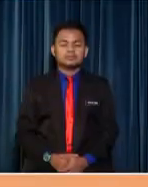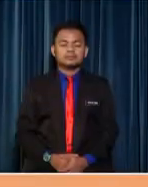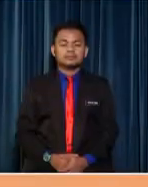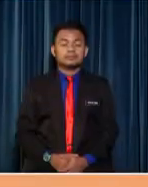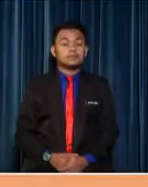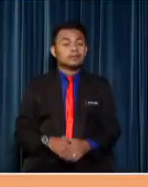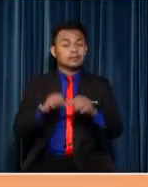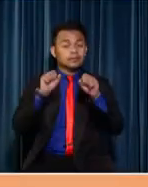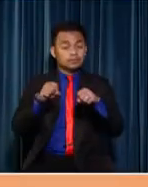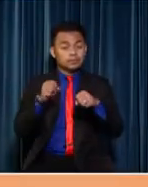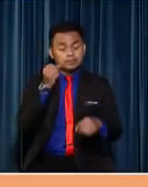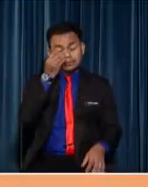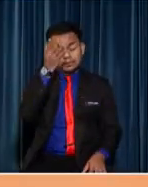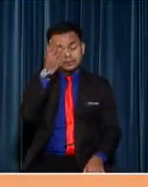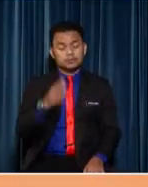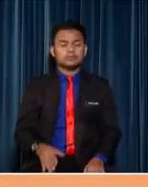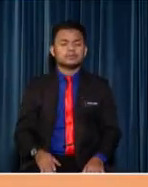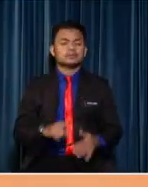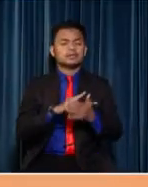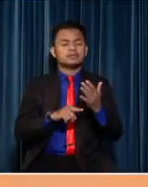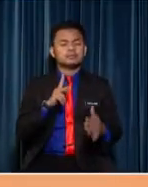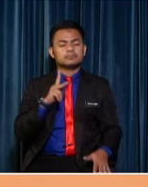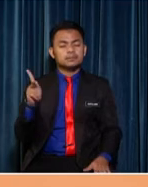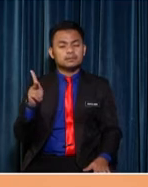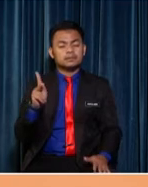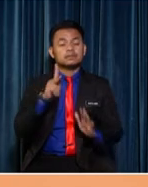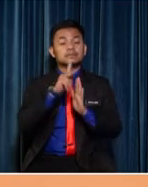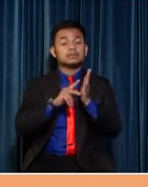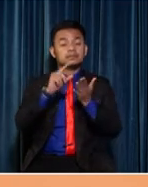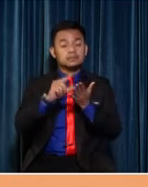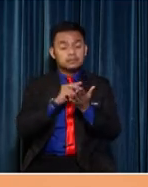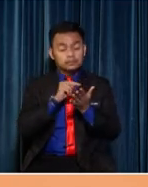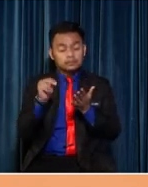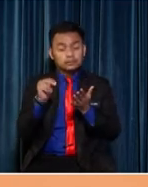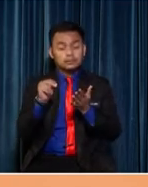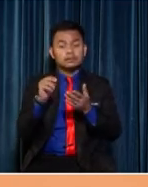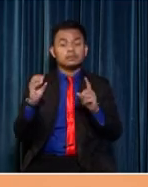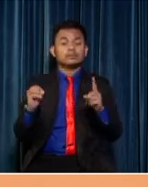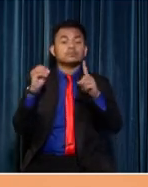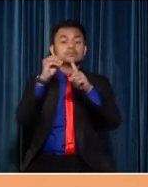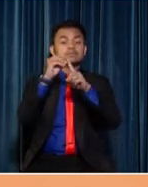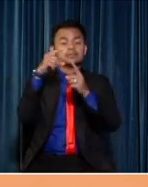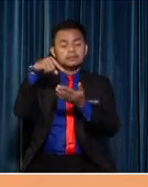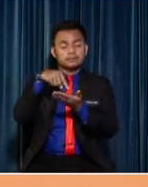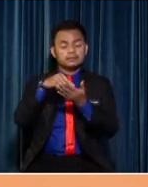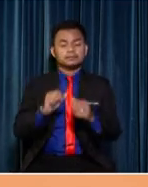Can you tell me what these objects can be used for?